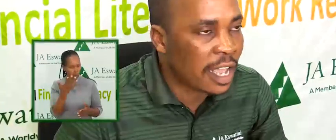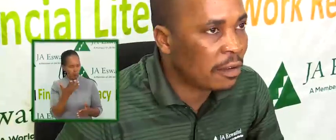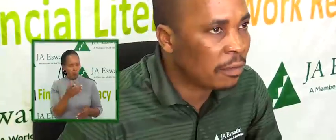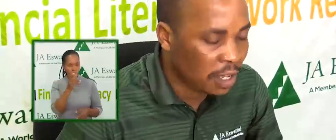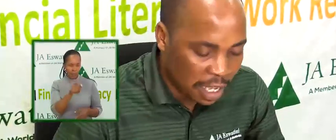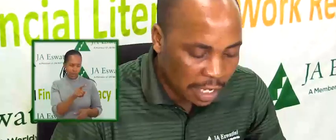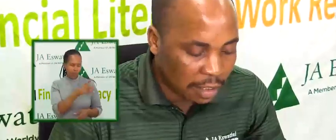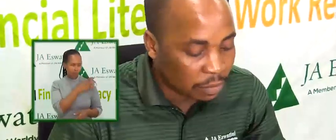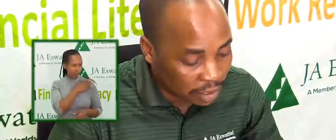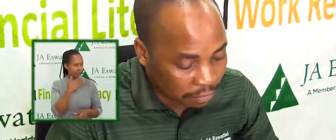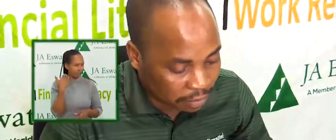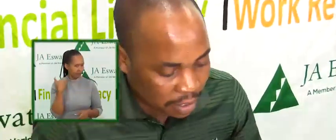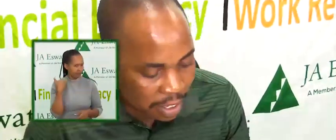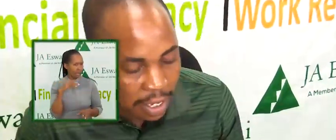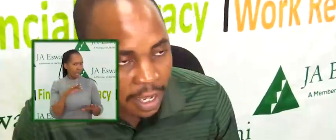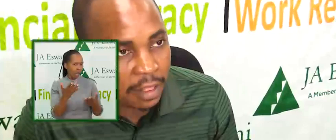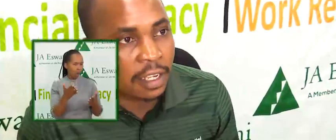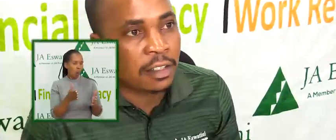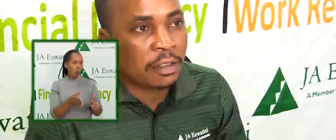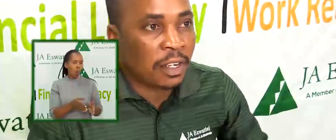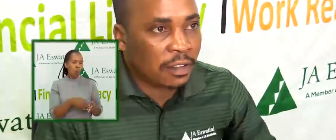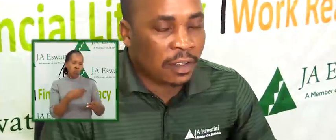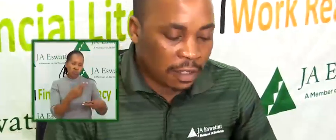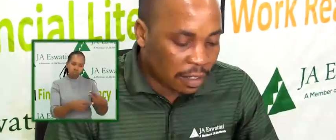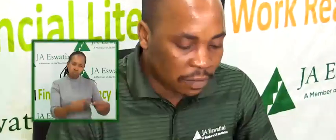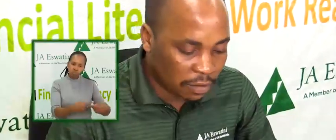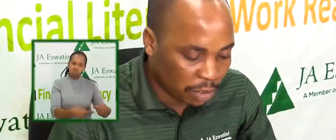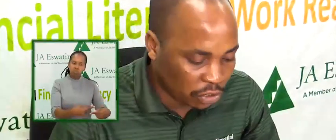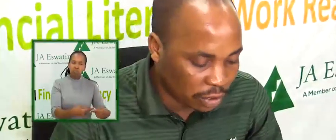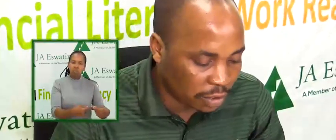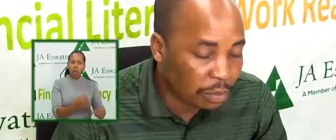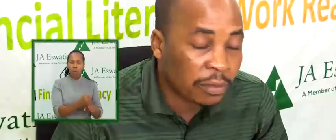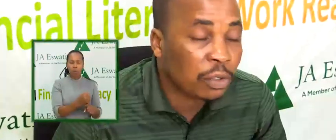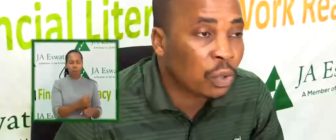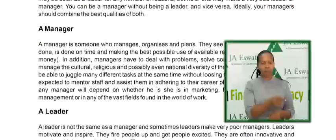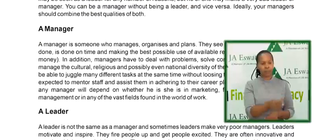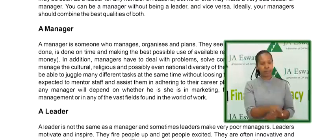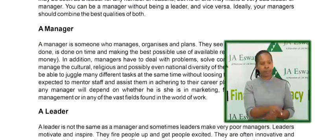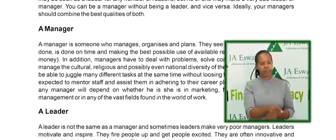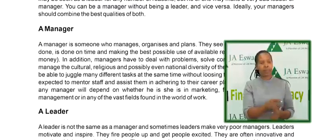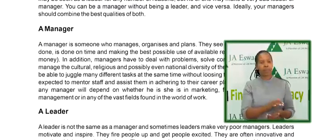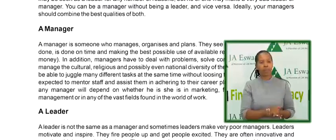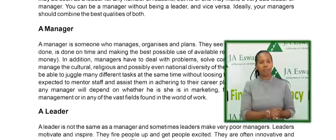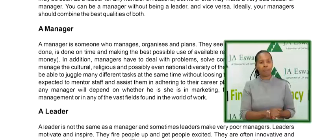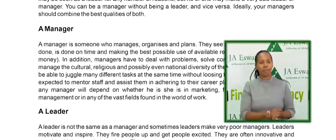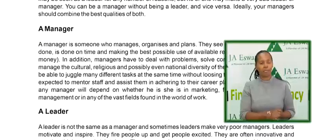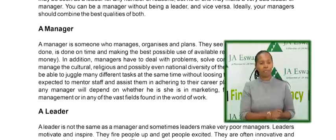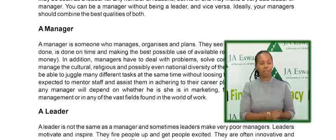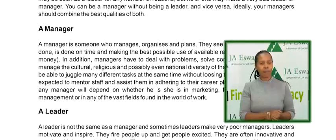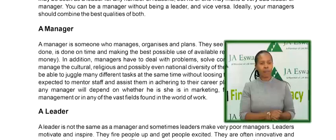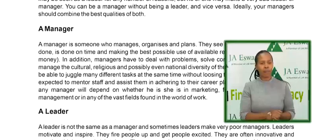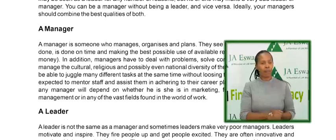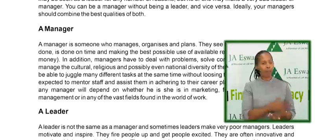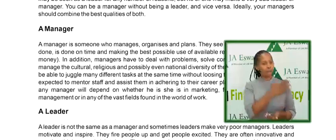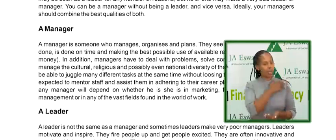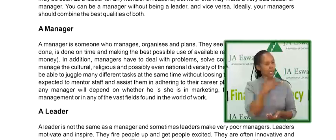qualities they have in themselves. There is a difference, as I've just mentioned, between a manager and